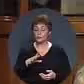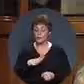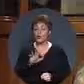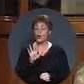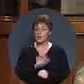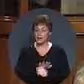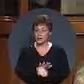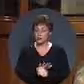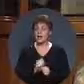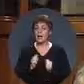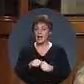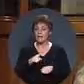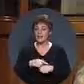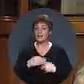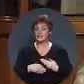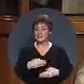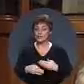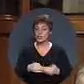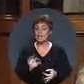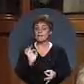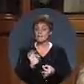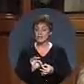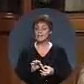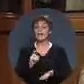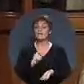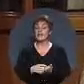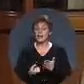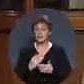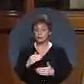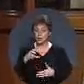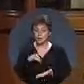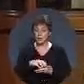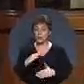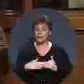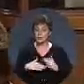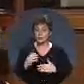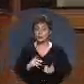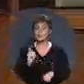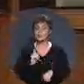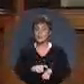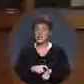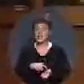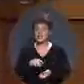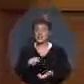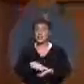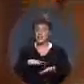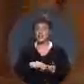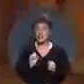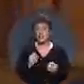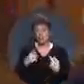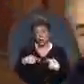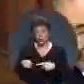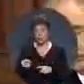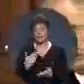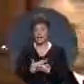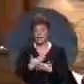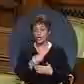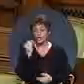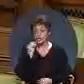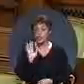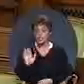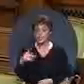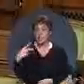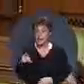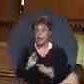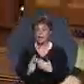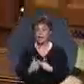will the last student be able to return home and receive schooling in their own community? The Honourable the Parliamentary Secretary to the Minister of